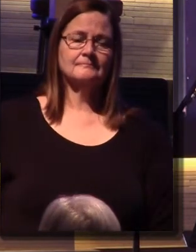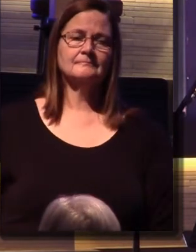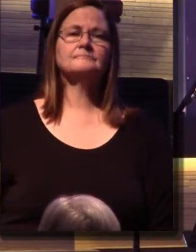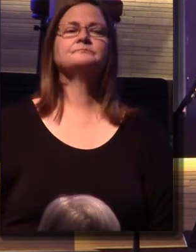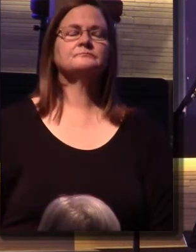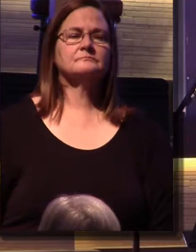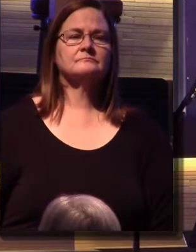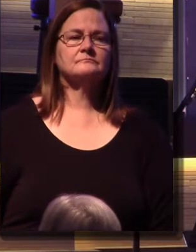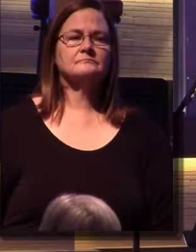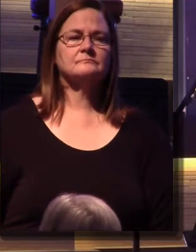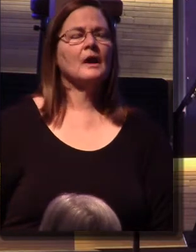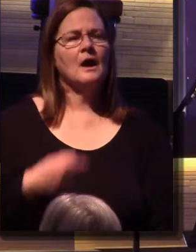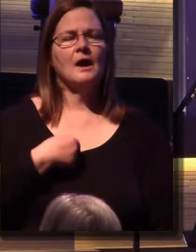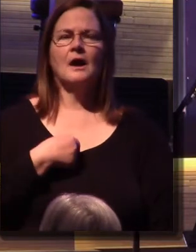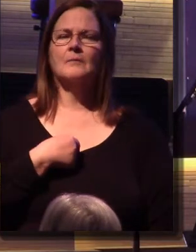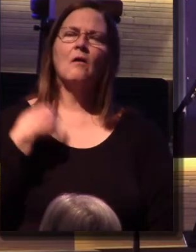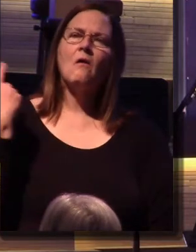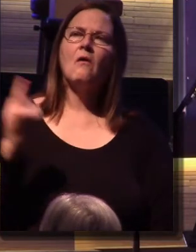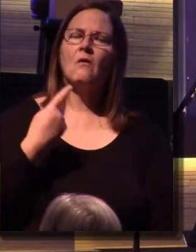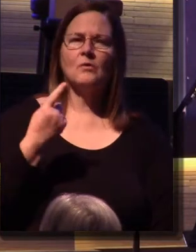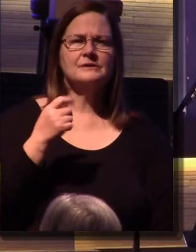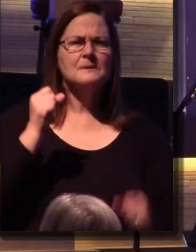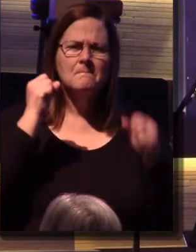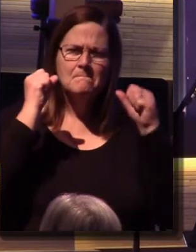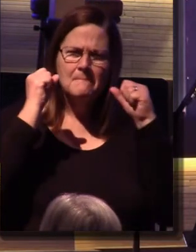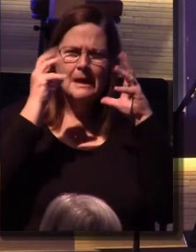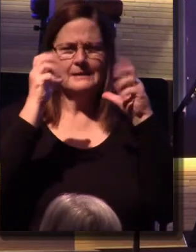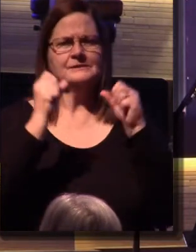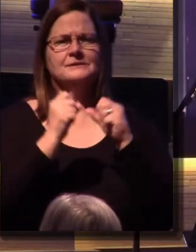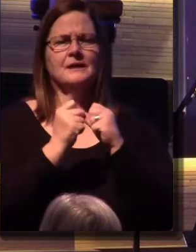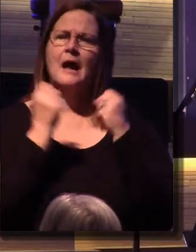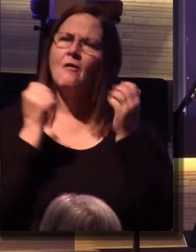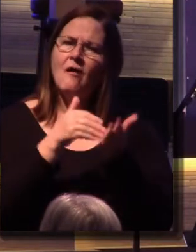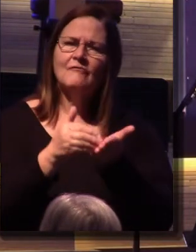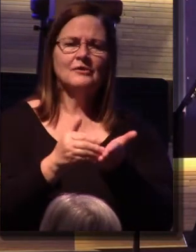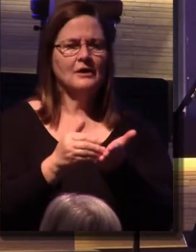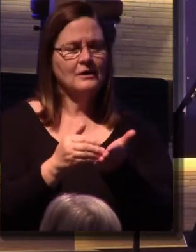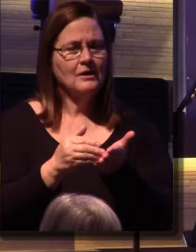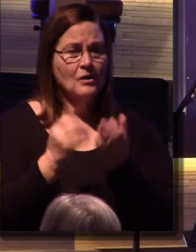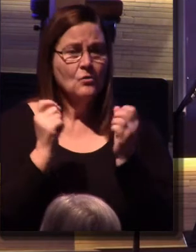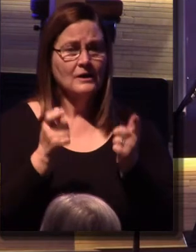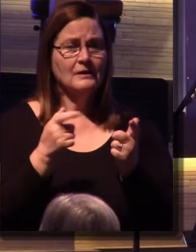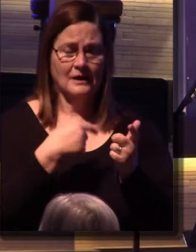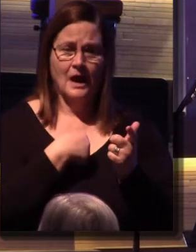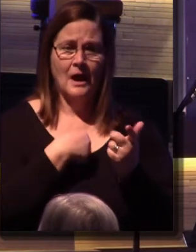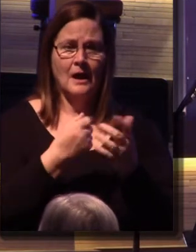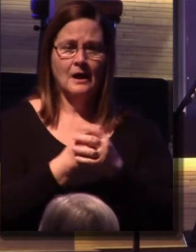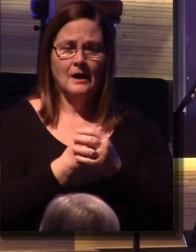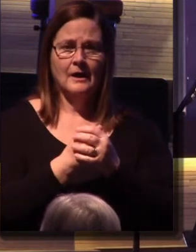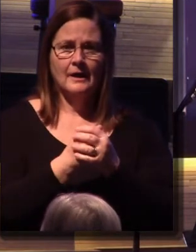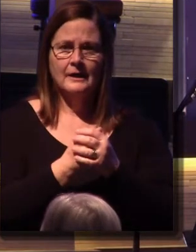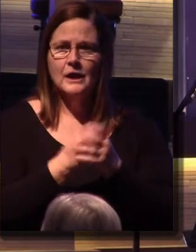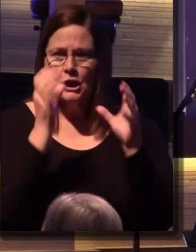is going to last. And I'm just amazed, constantly amazed at myself, of how often and how quickly I look first